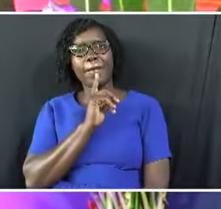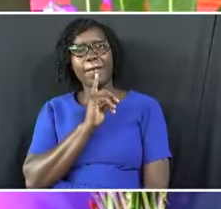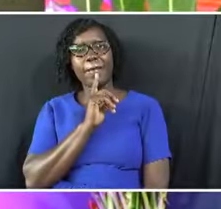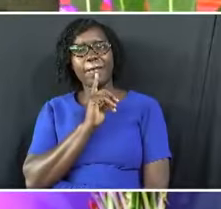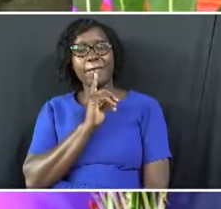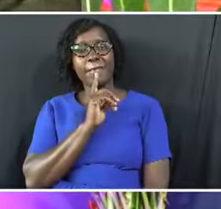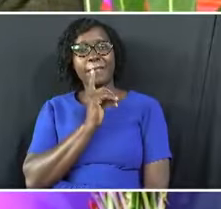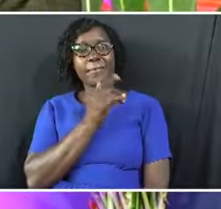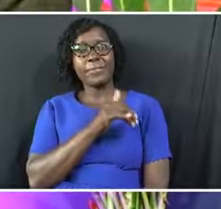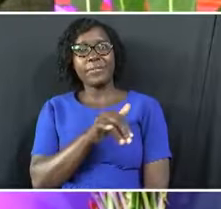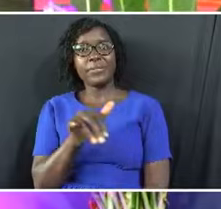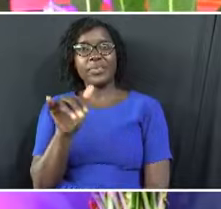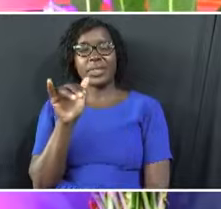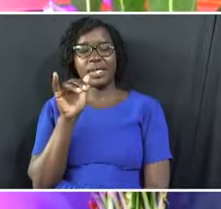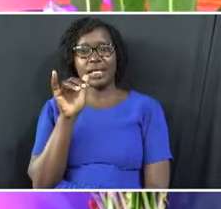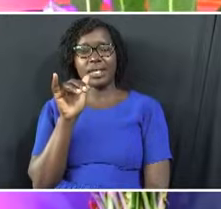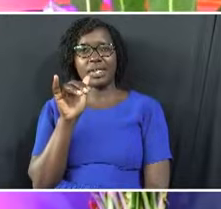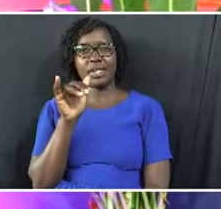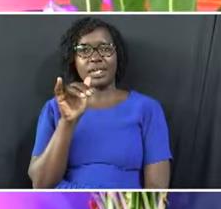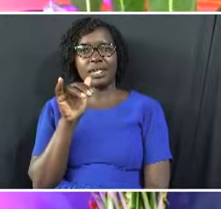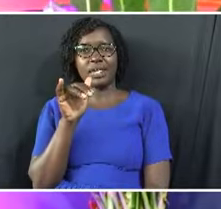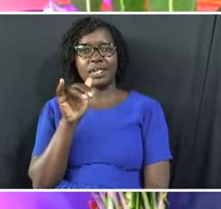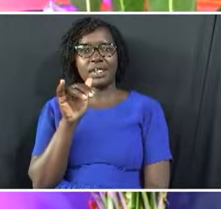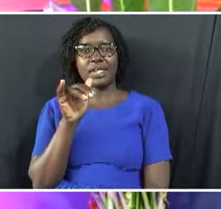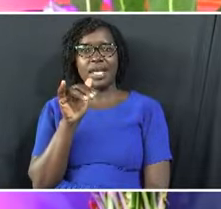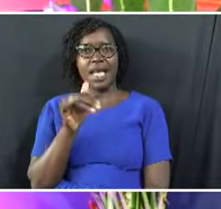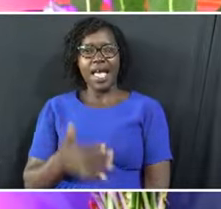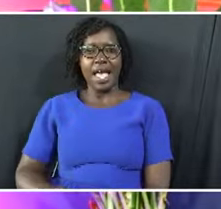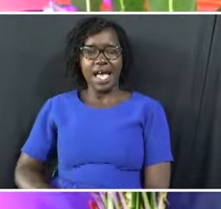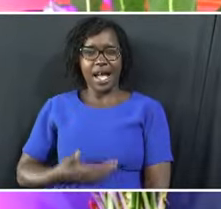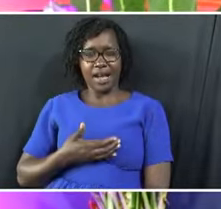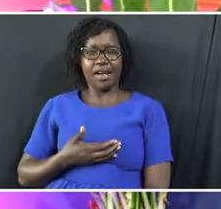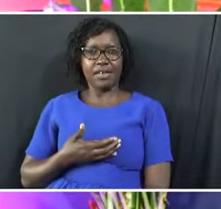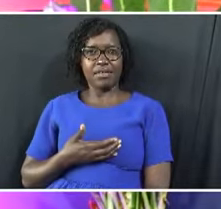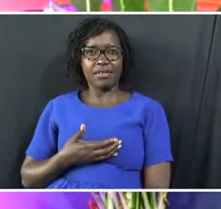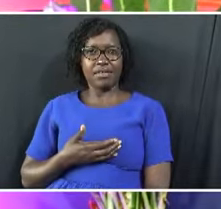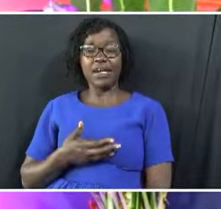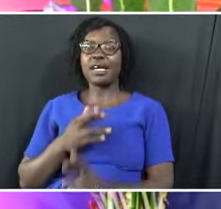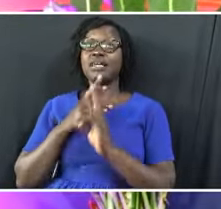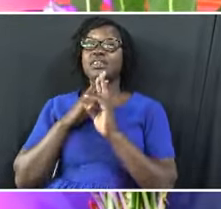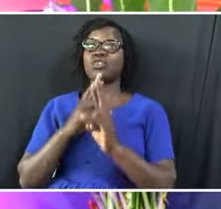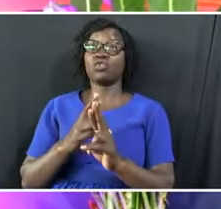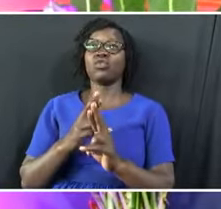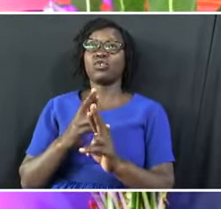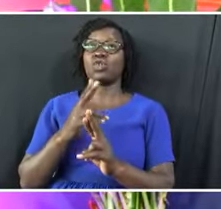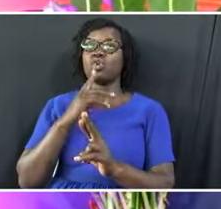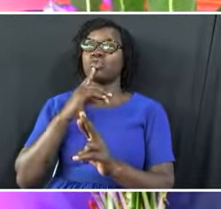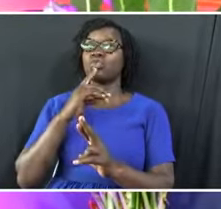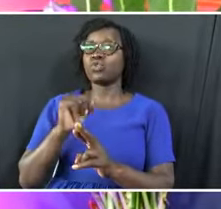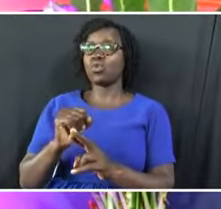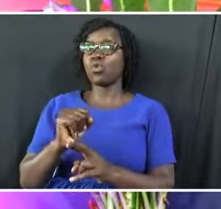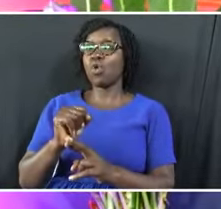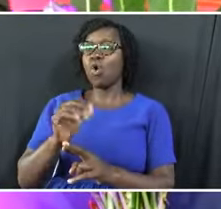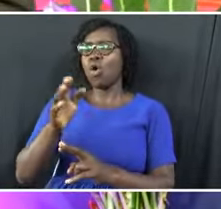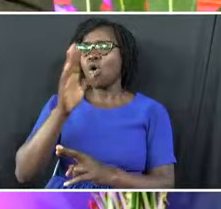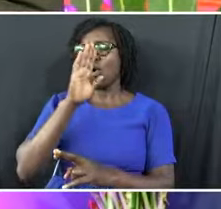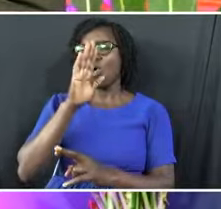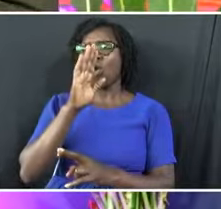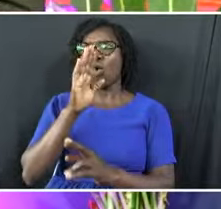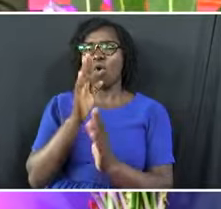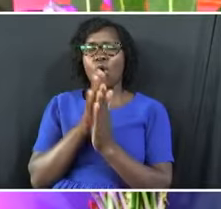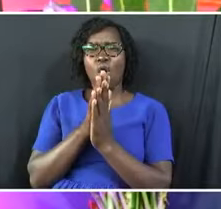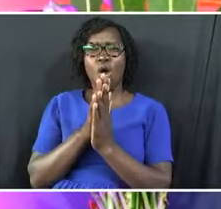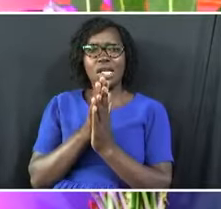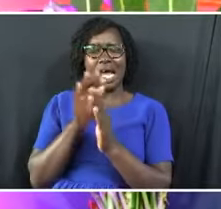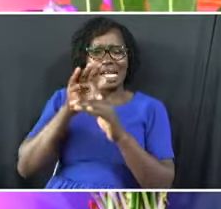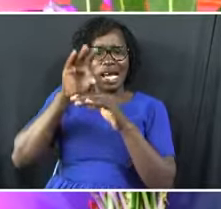the result of Cain's anger. So God is giving a prior